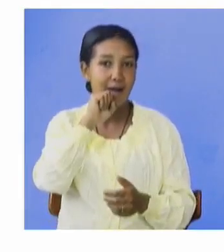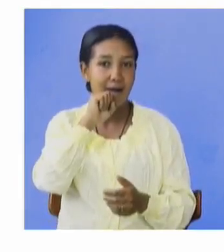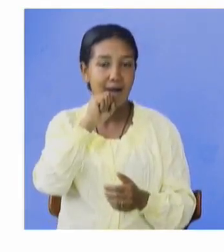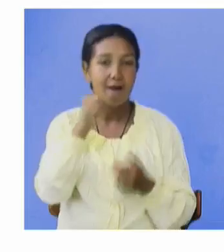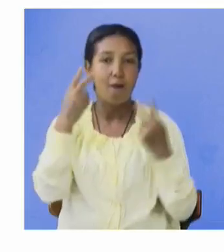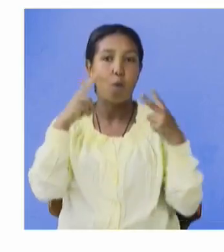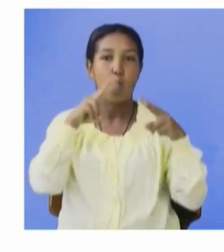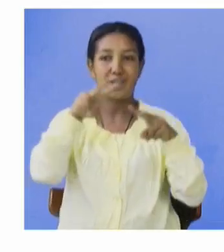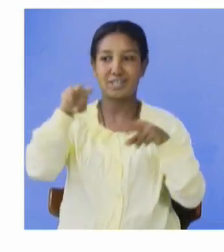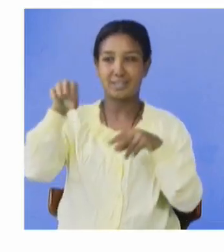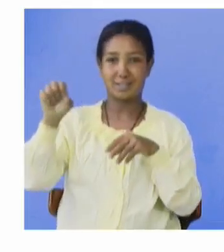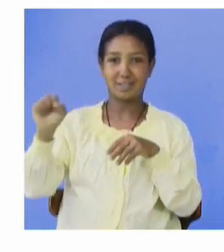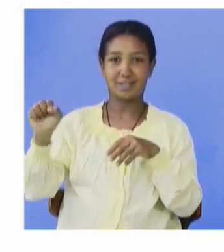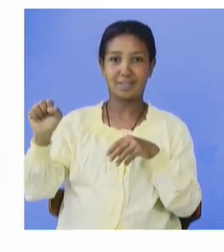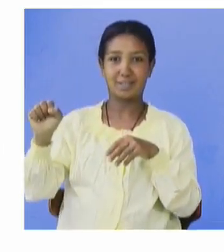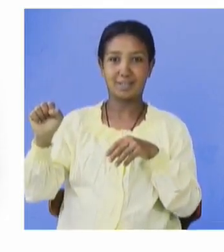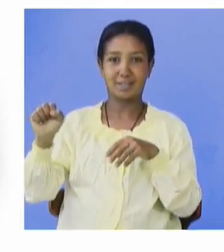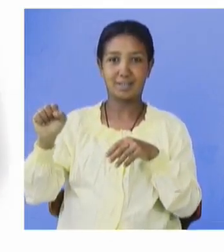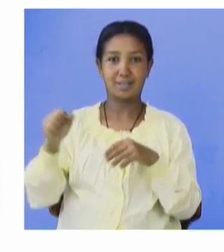watches.